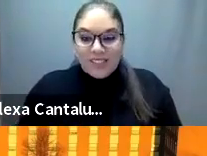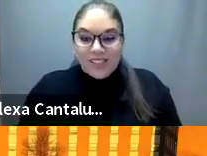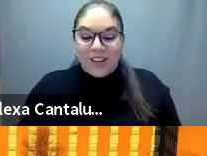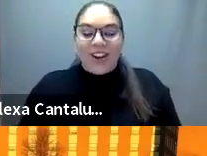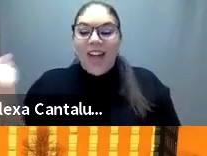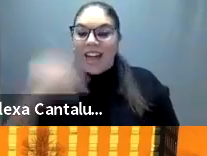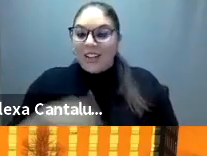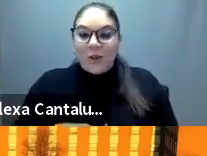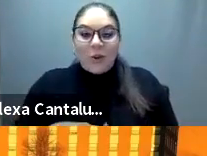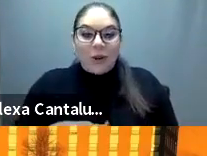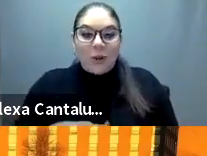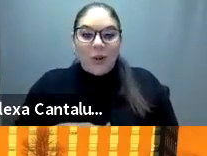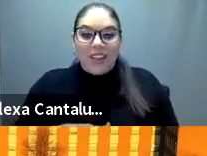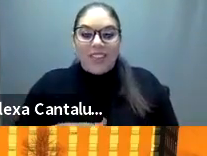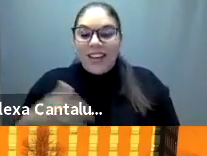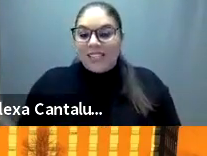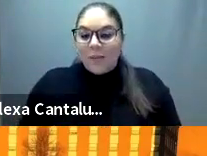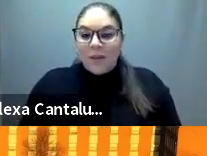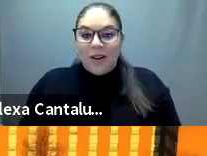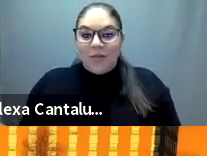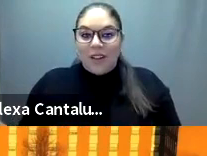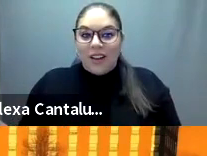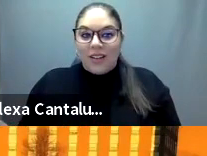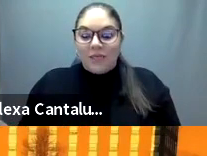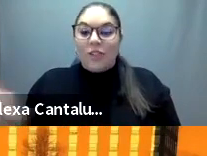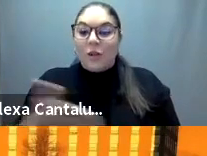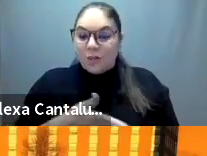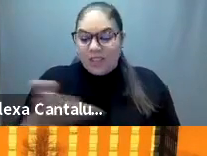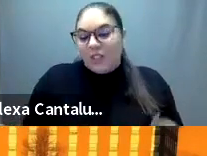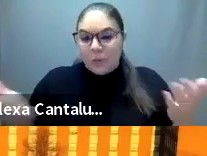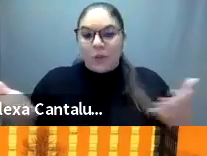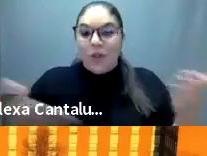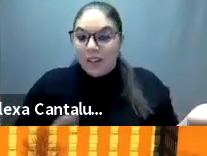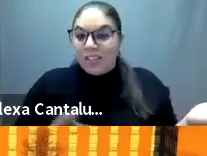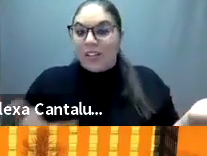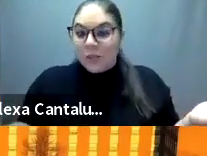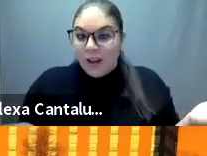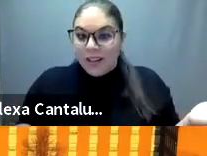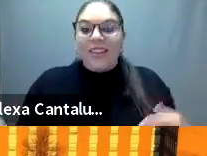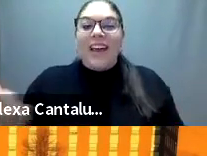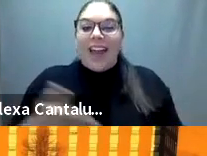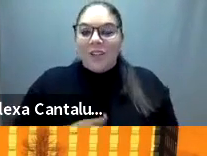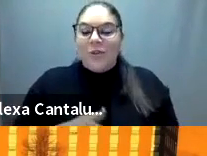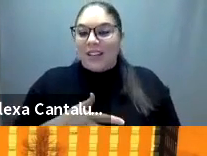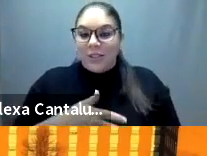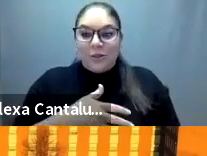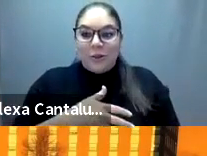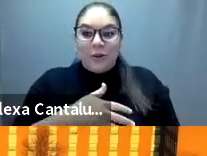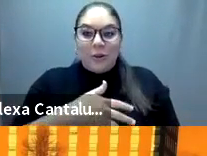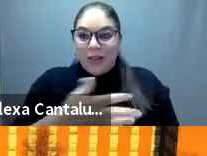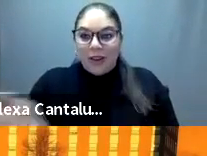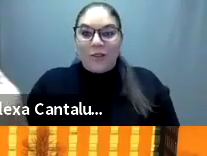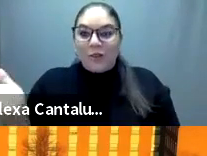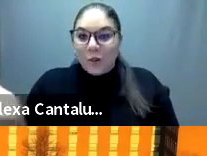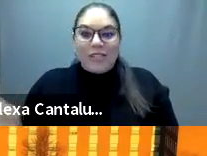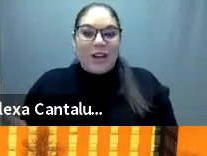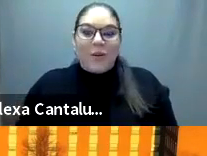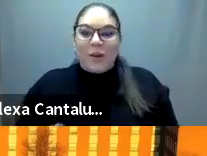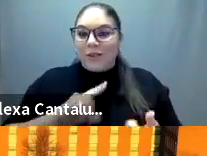you volunteer, and you can work with some of the interpreters volunteer as well. And you get to do